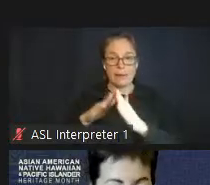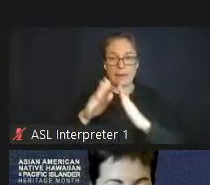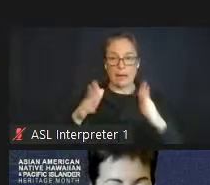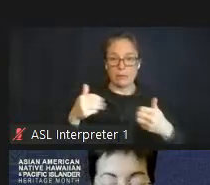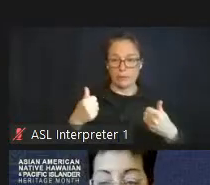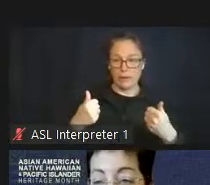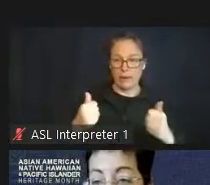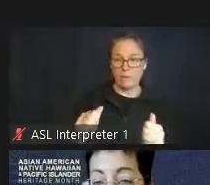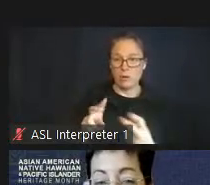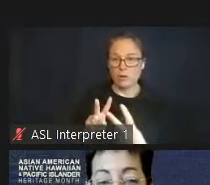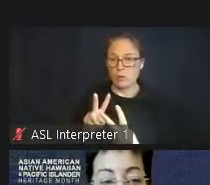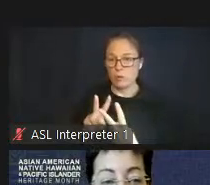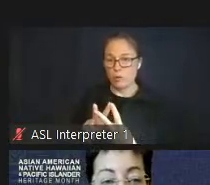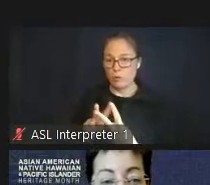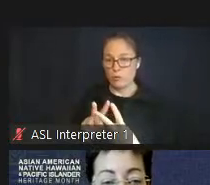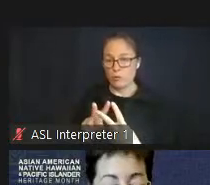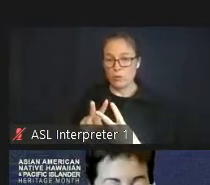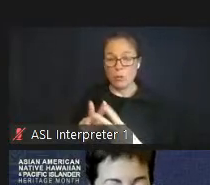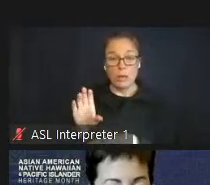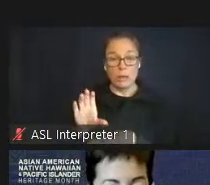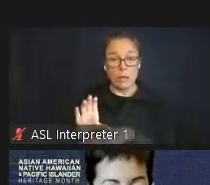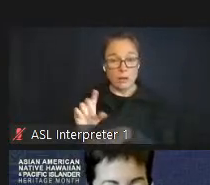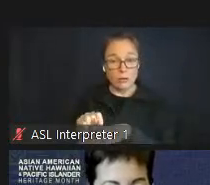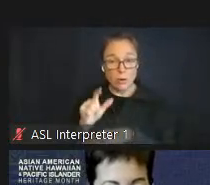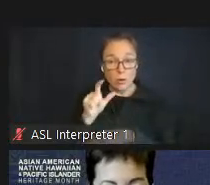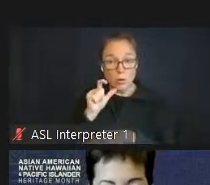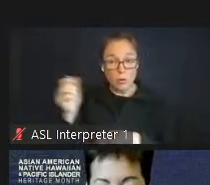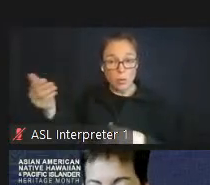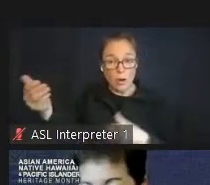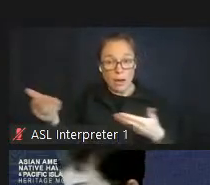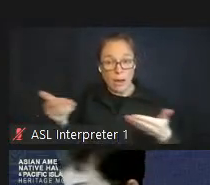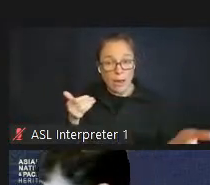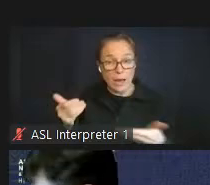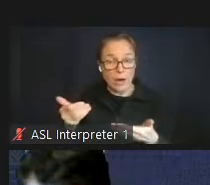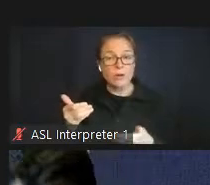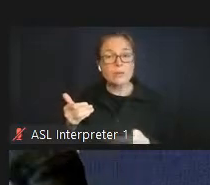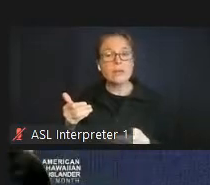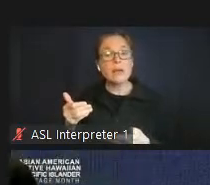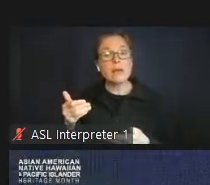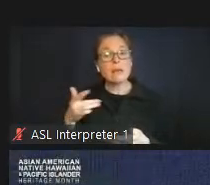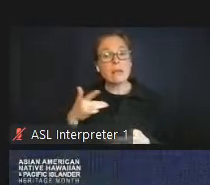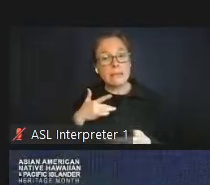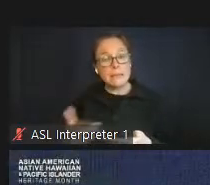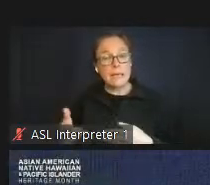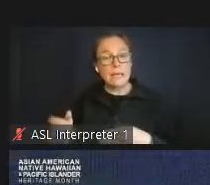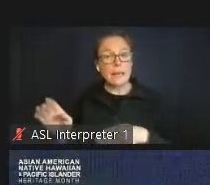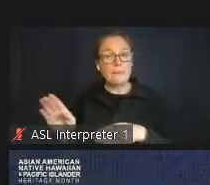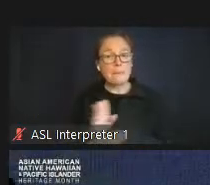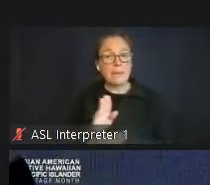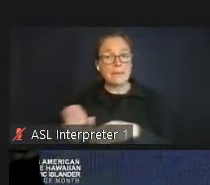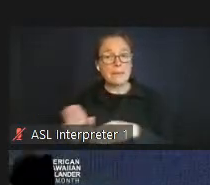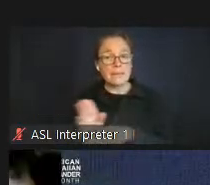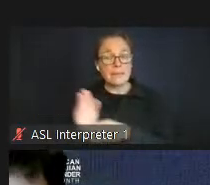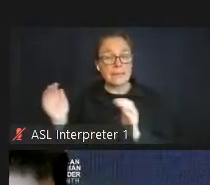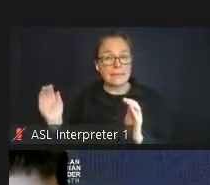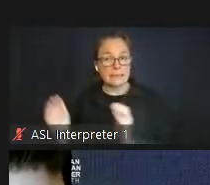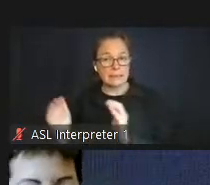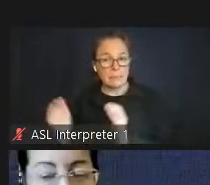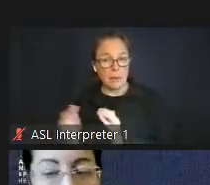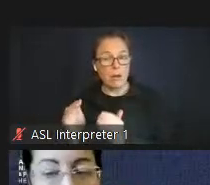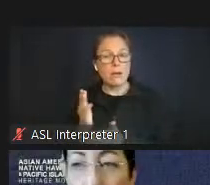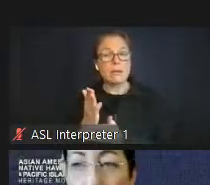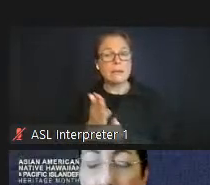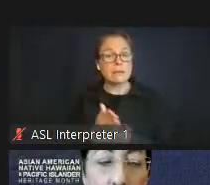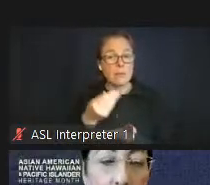efforts. All consultants on this effort are disadvantaged business enterprise firms. A portion of this funding is available